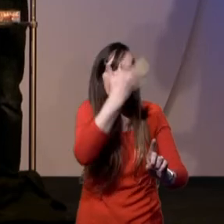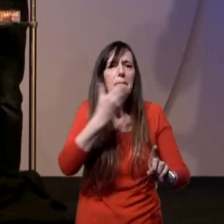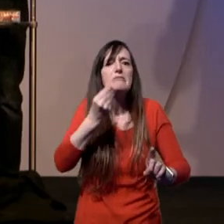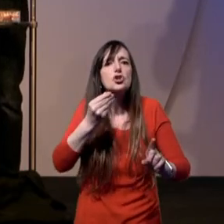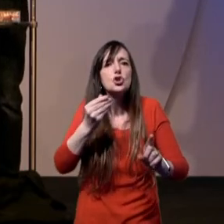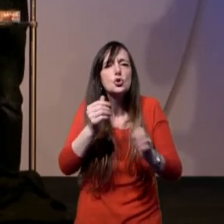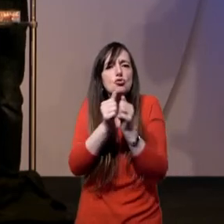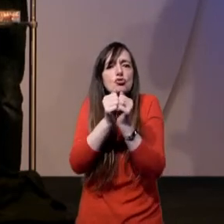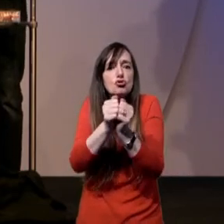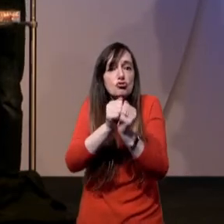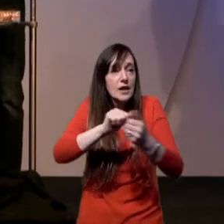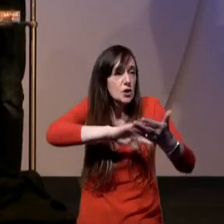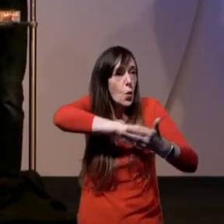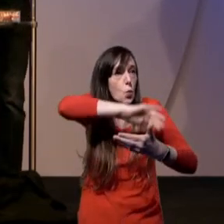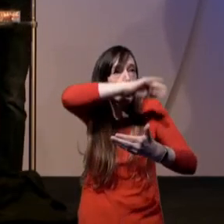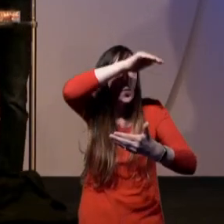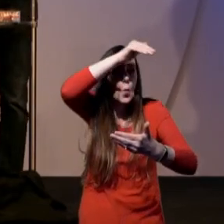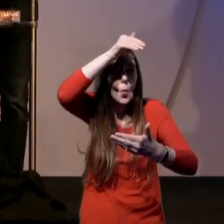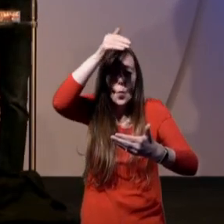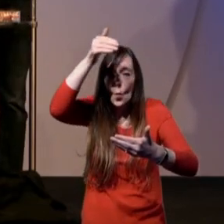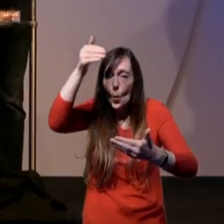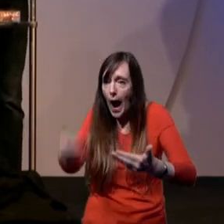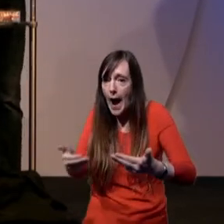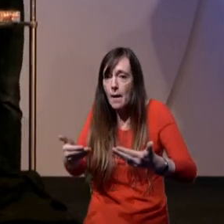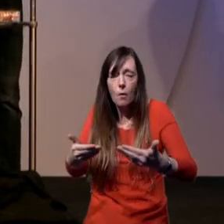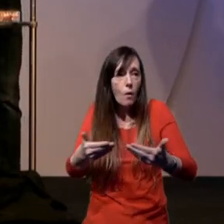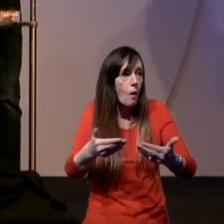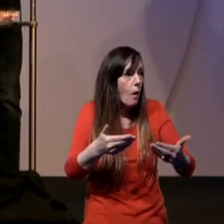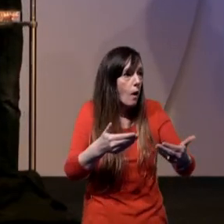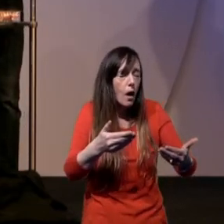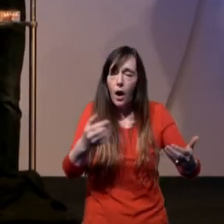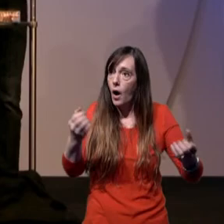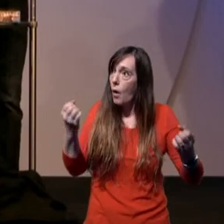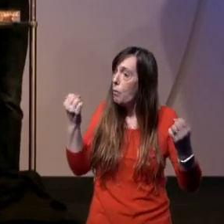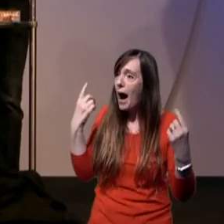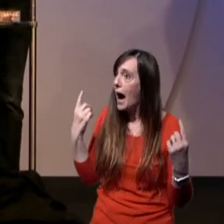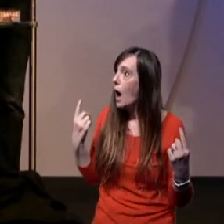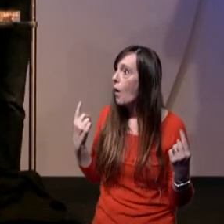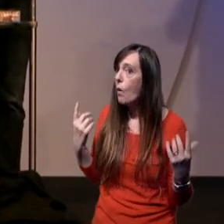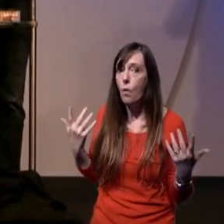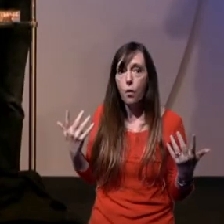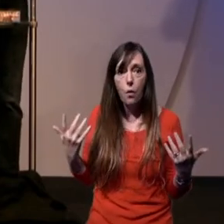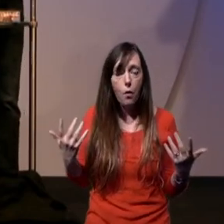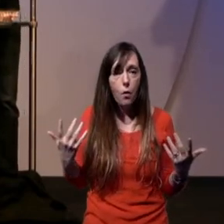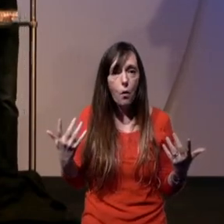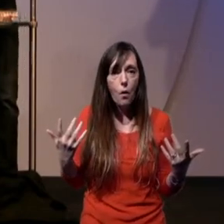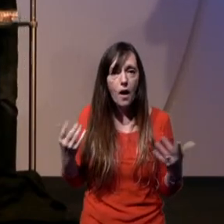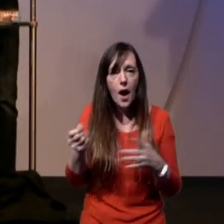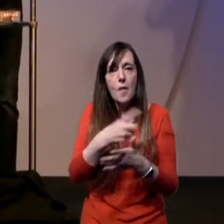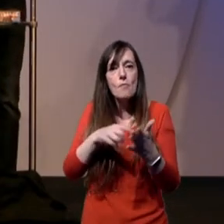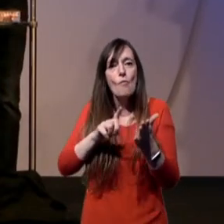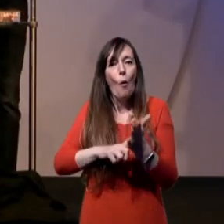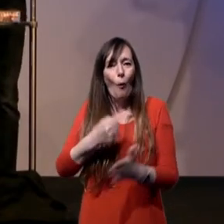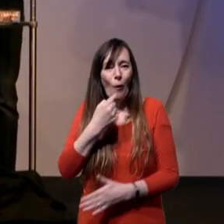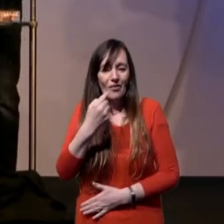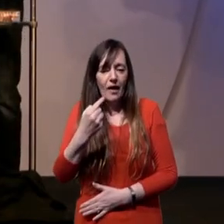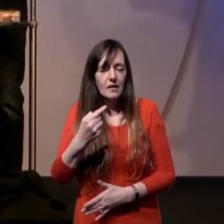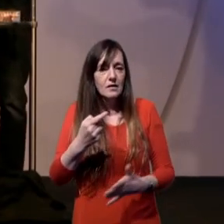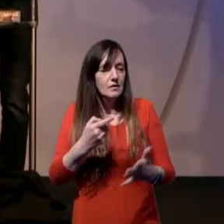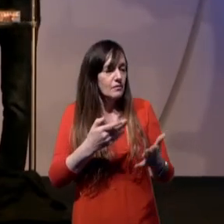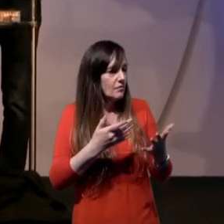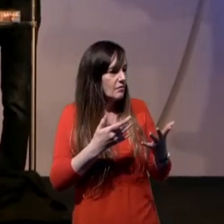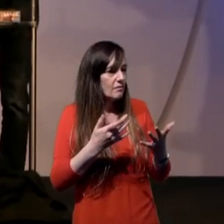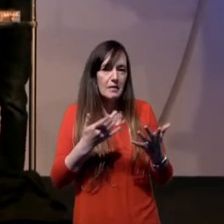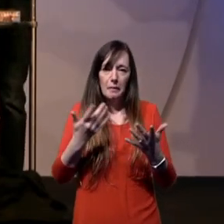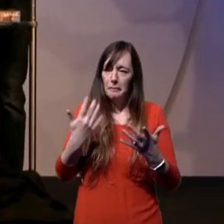treasure chest, spiritual riches that are beyond your wildest dreams. The Apostle Paul puts it like this. He says, even though